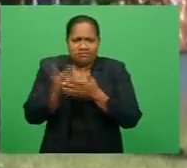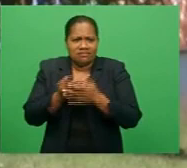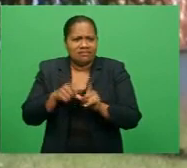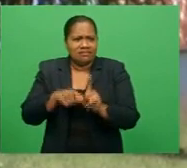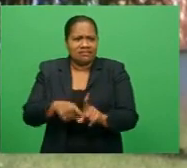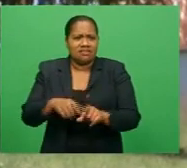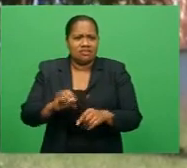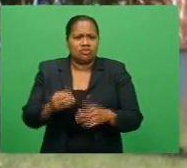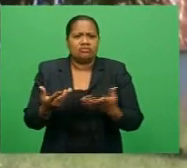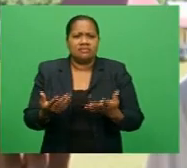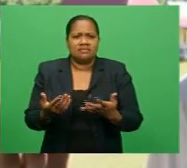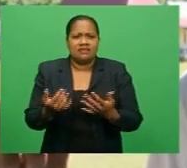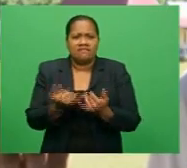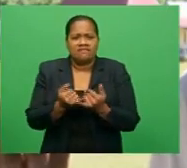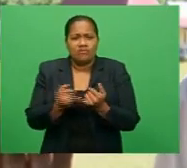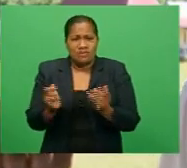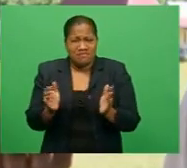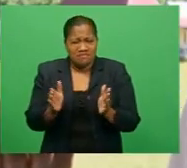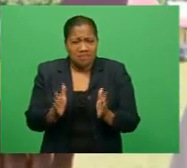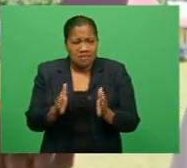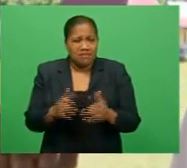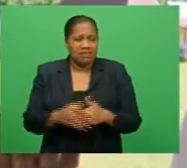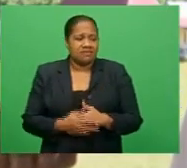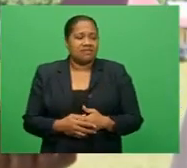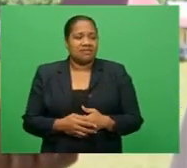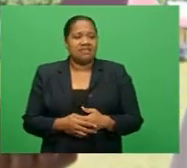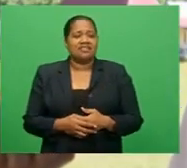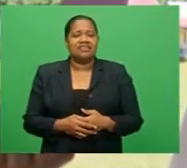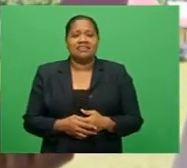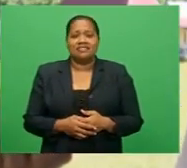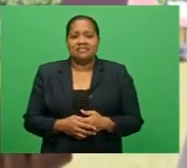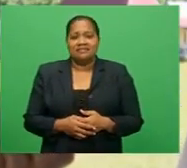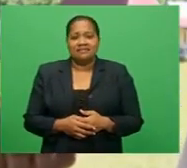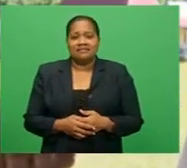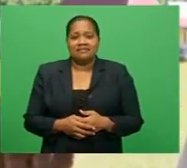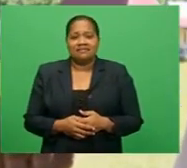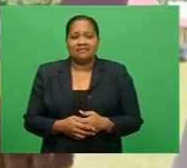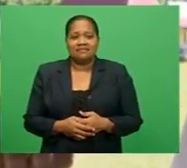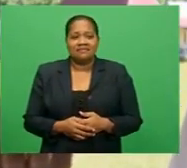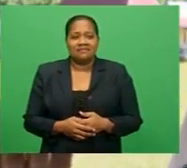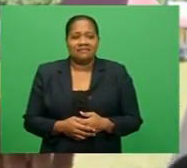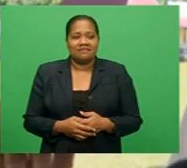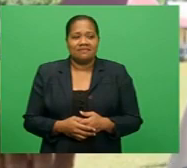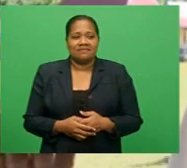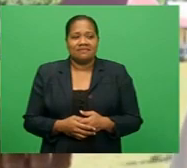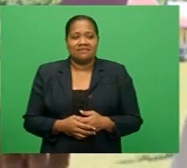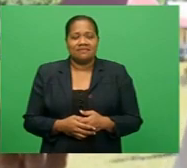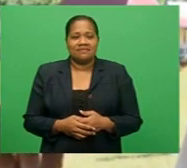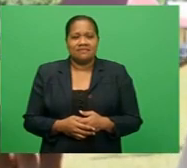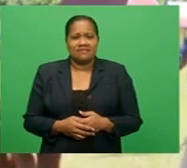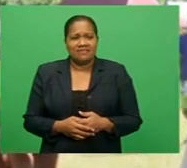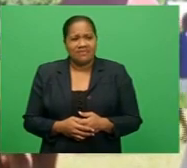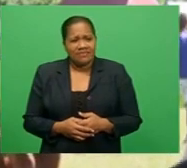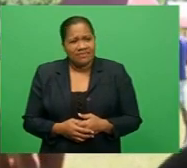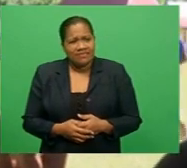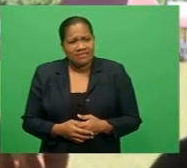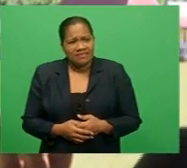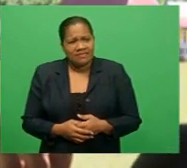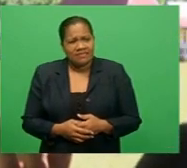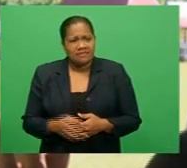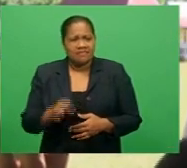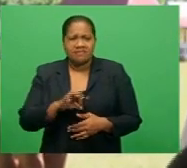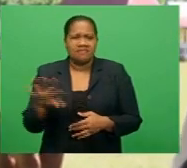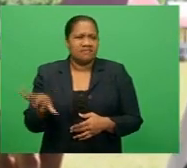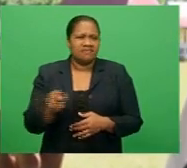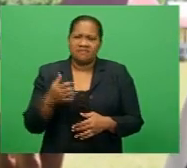at a very minimum, learn that what we do must not take away what